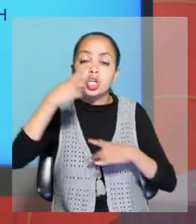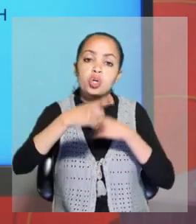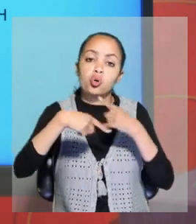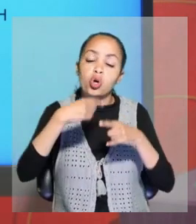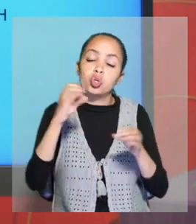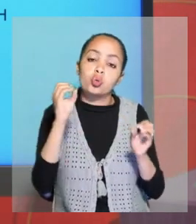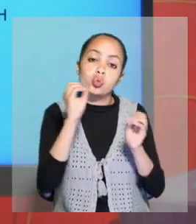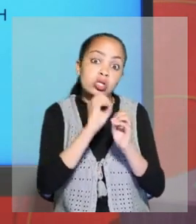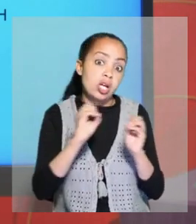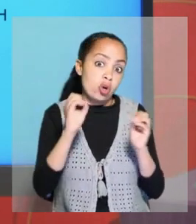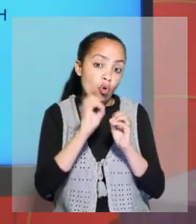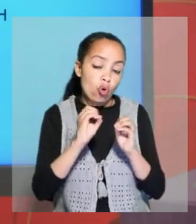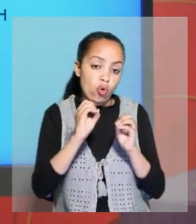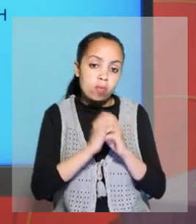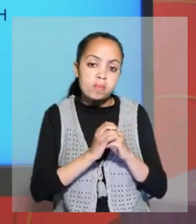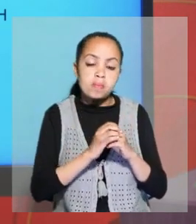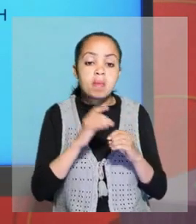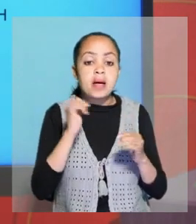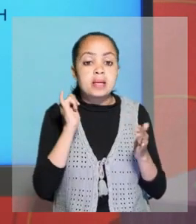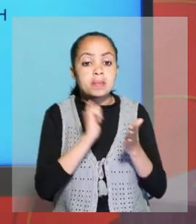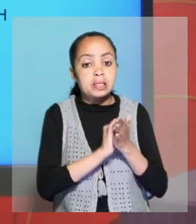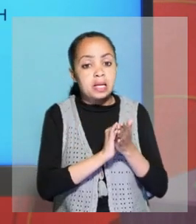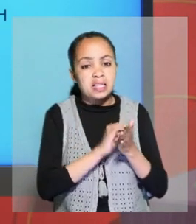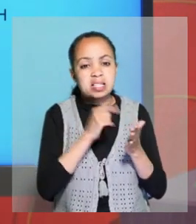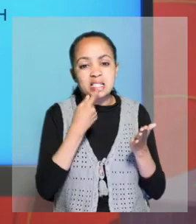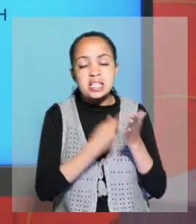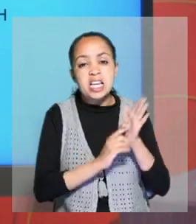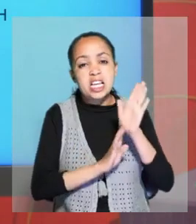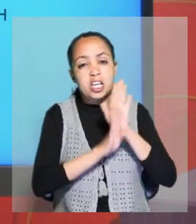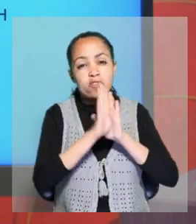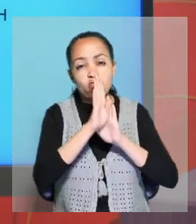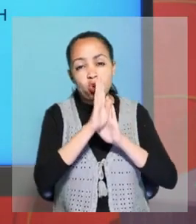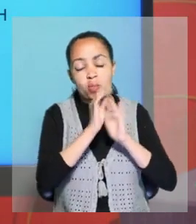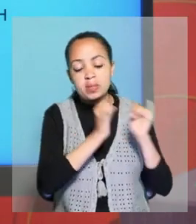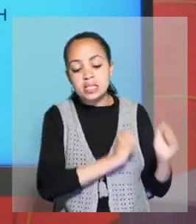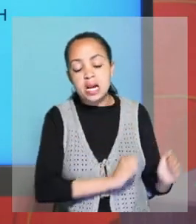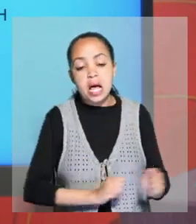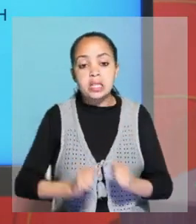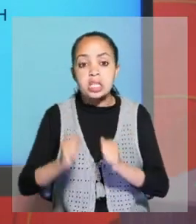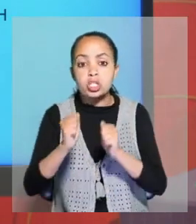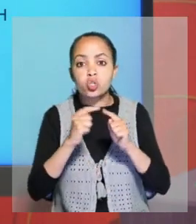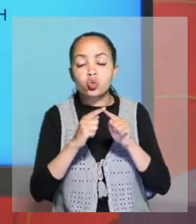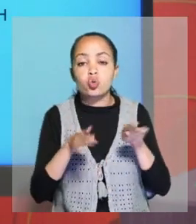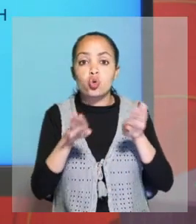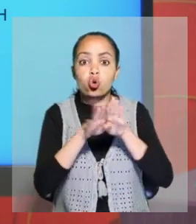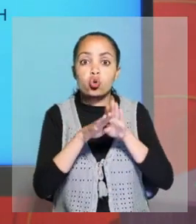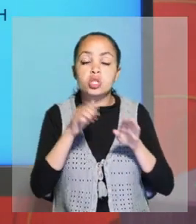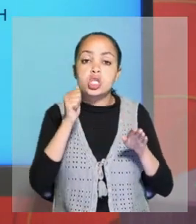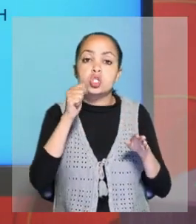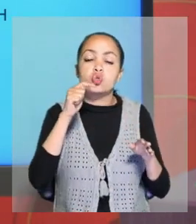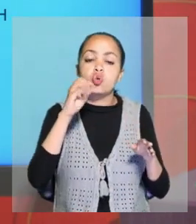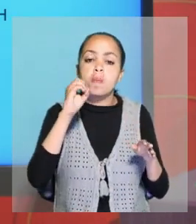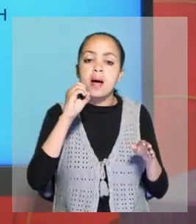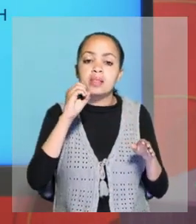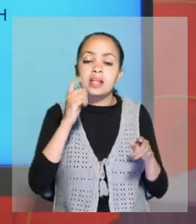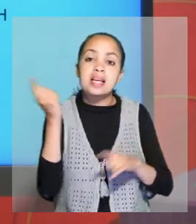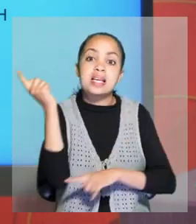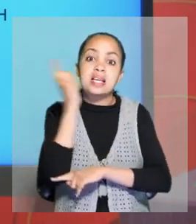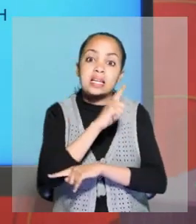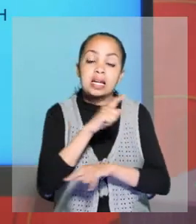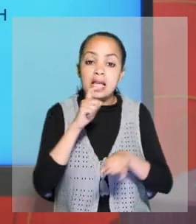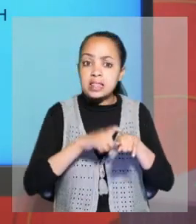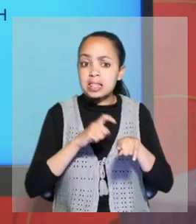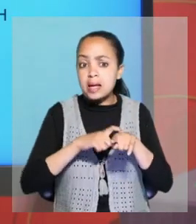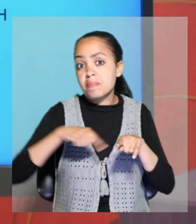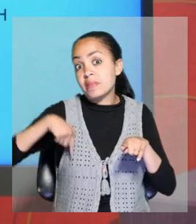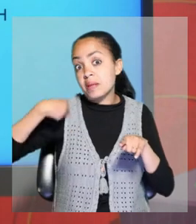zero. By that, they develop their strategy to close their stomata during daytime when